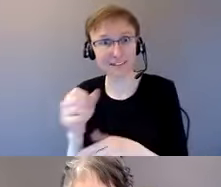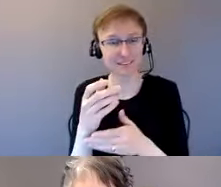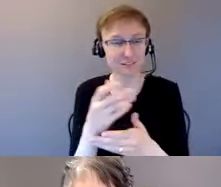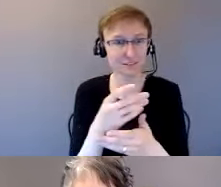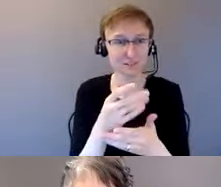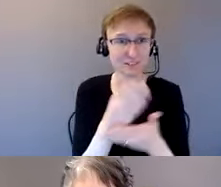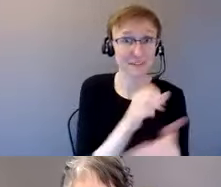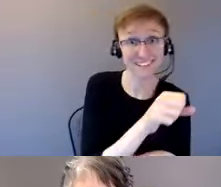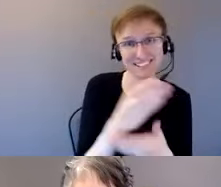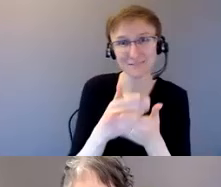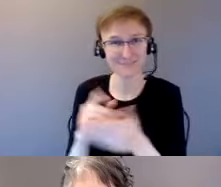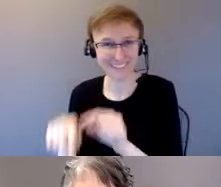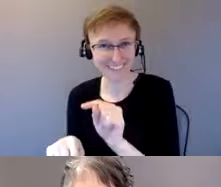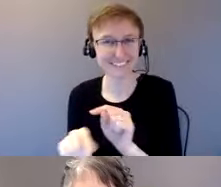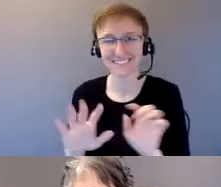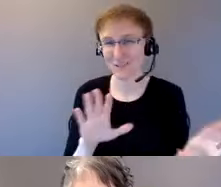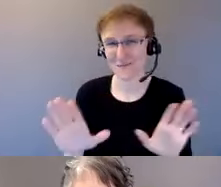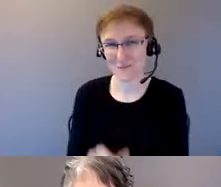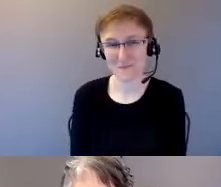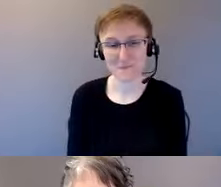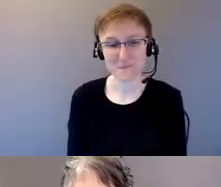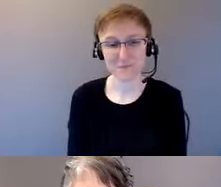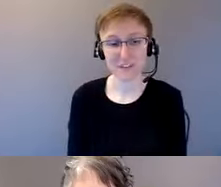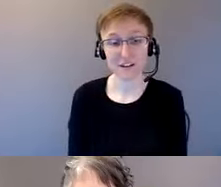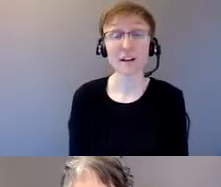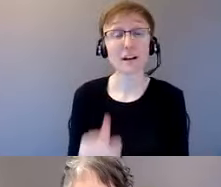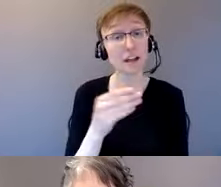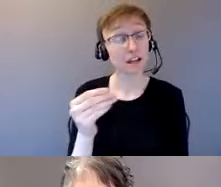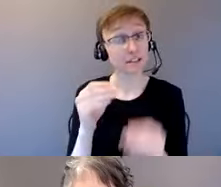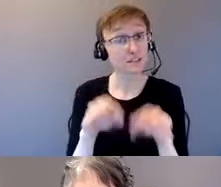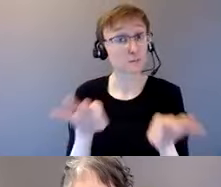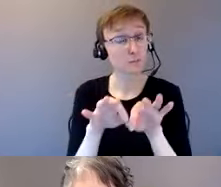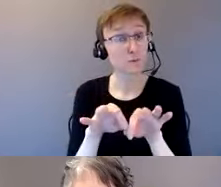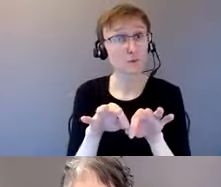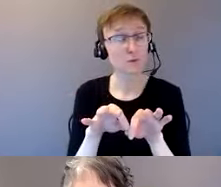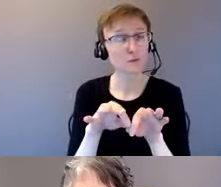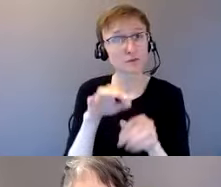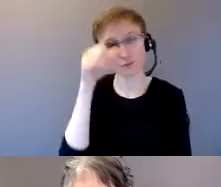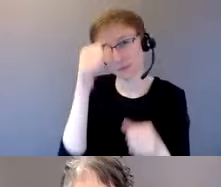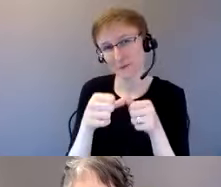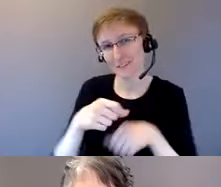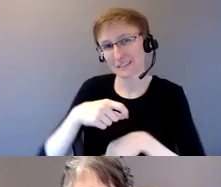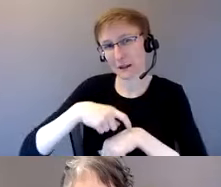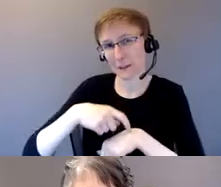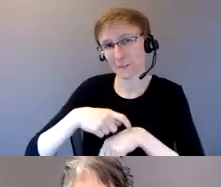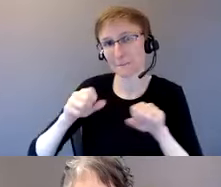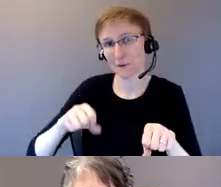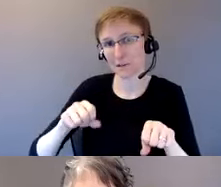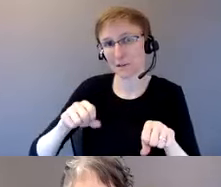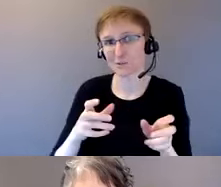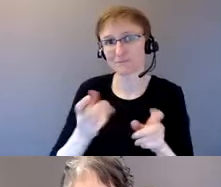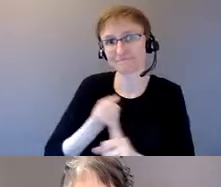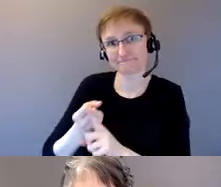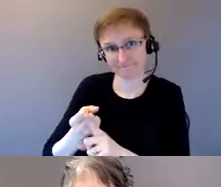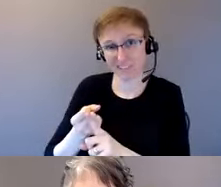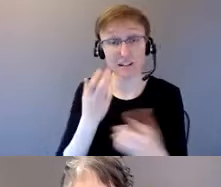assessment. So we may have a patient in a situation whereby, due to the urgency, we need to